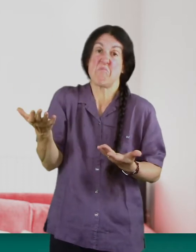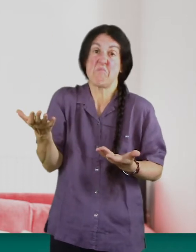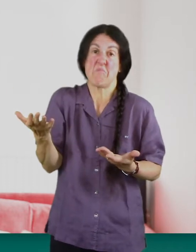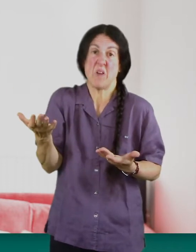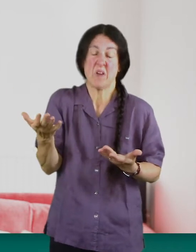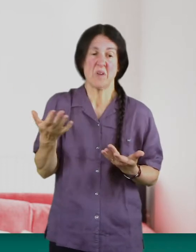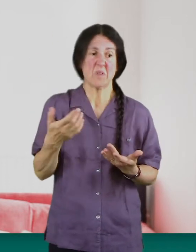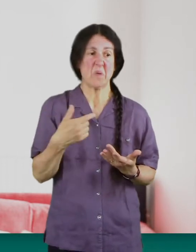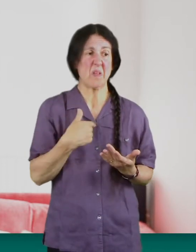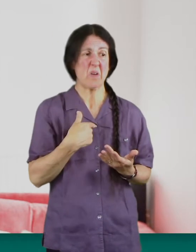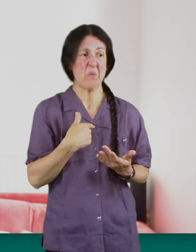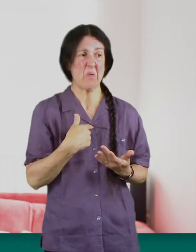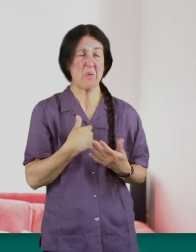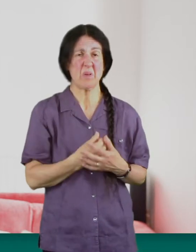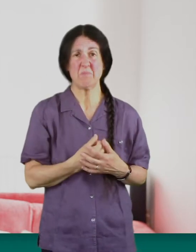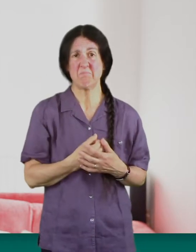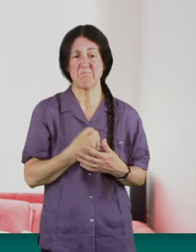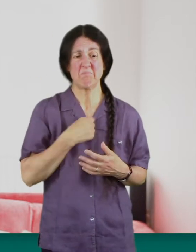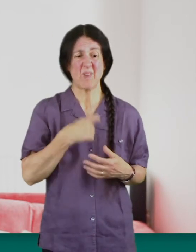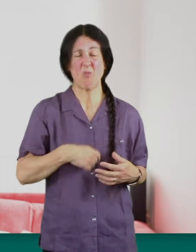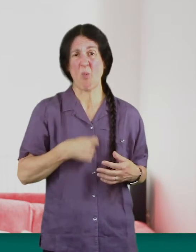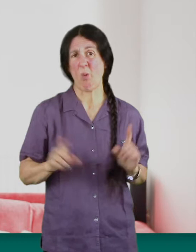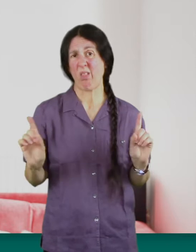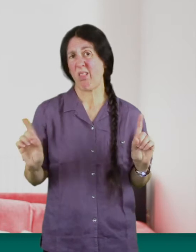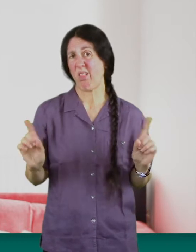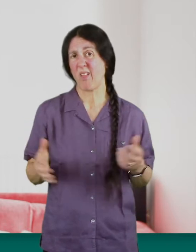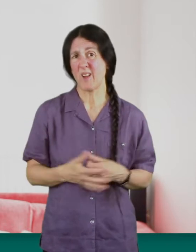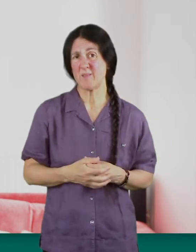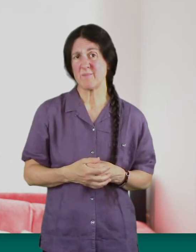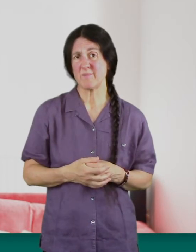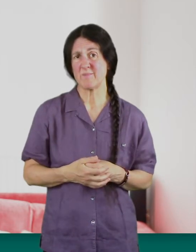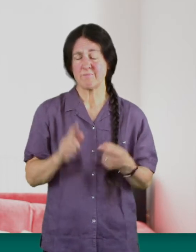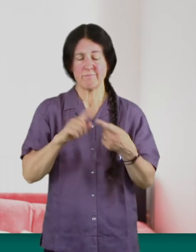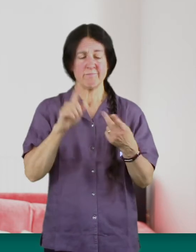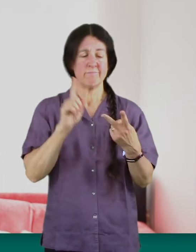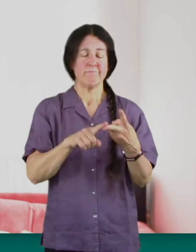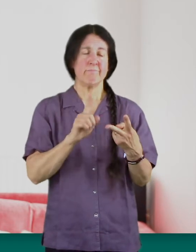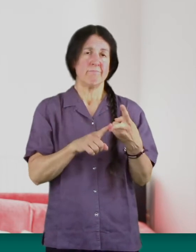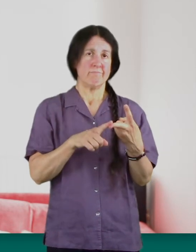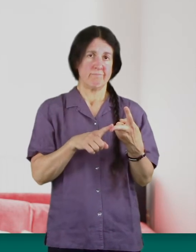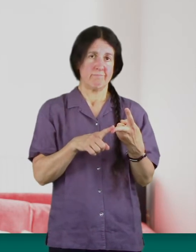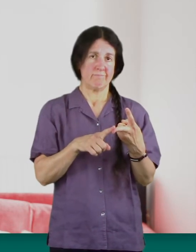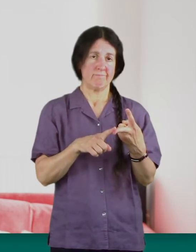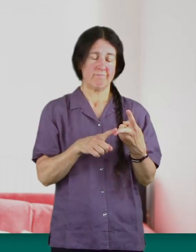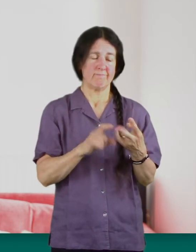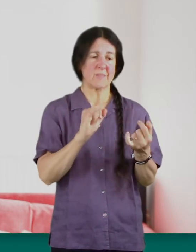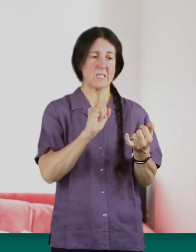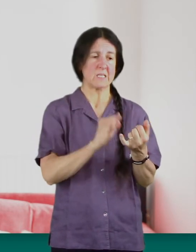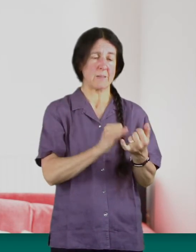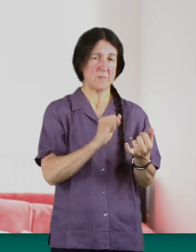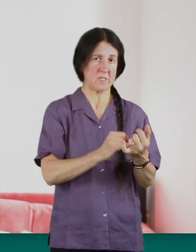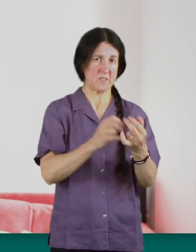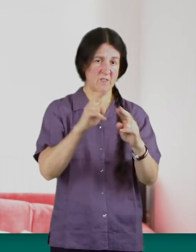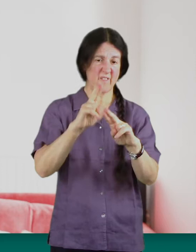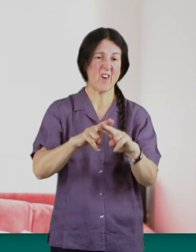your security. Secondly, his dad, as we discussed earlier, had